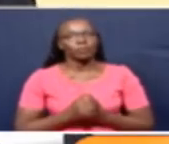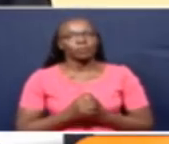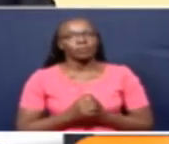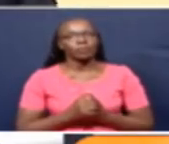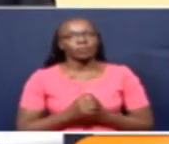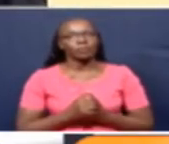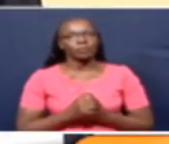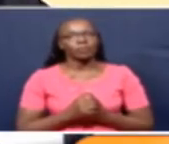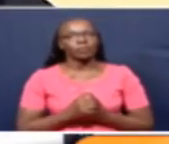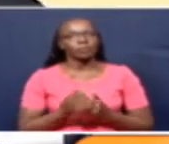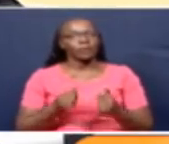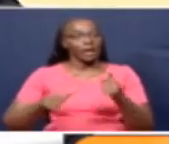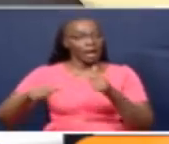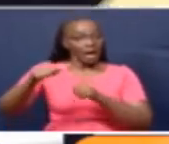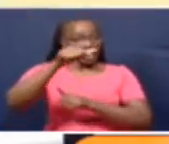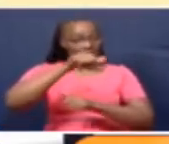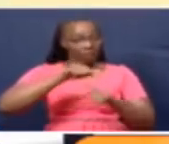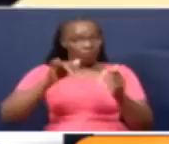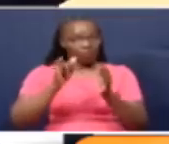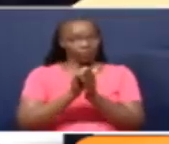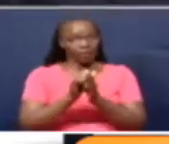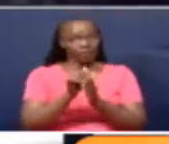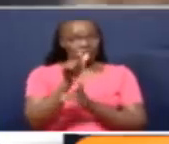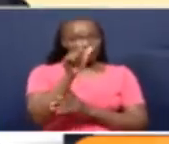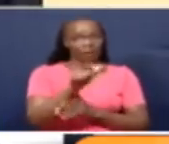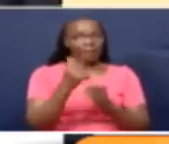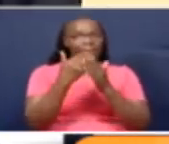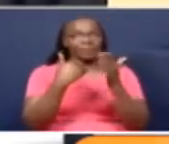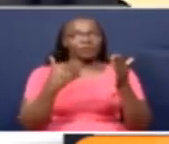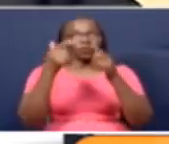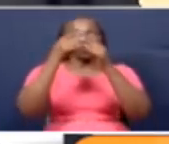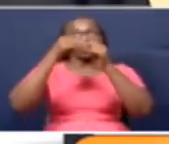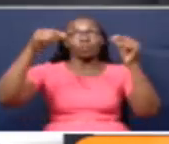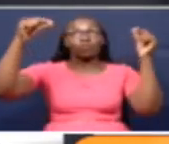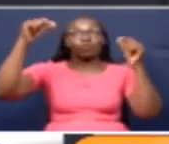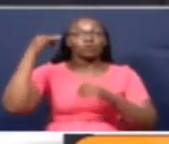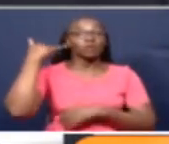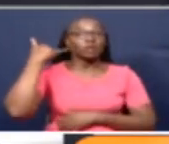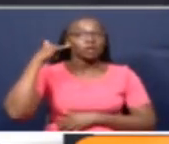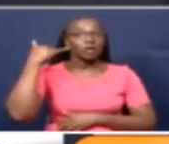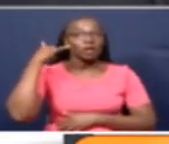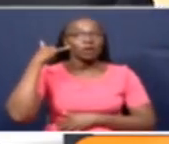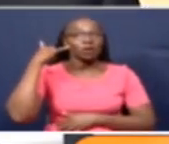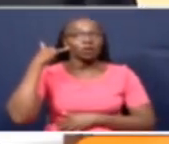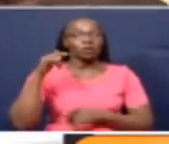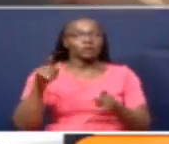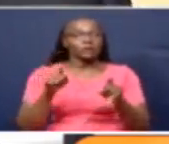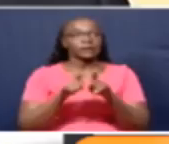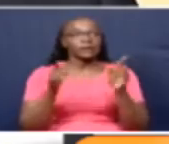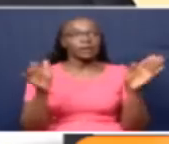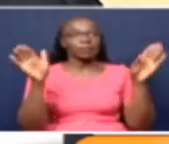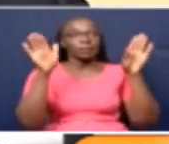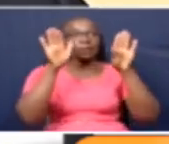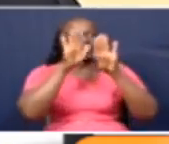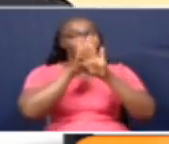around that Cupid fellow before that moon was yellow and the night was